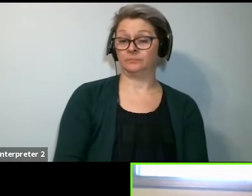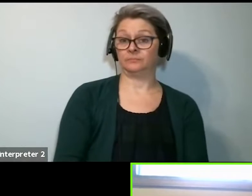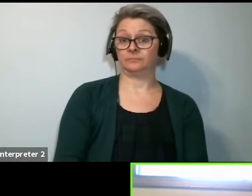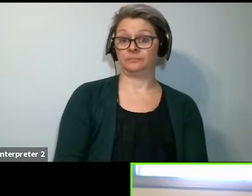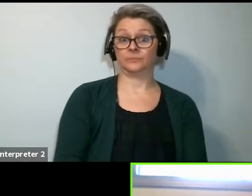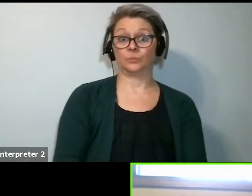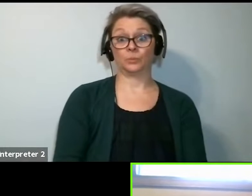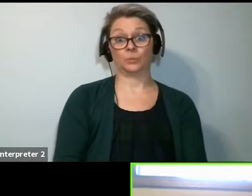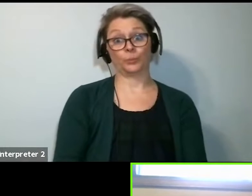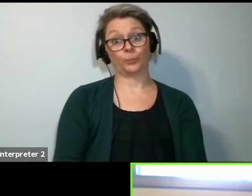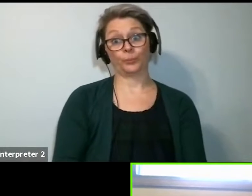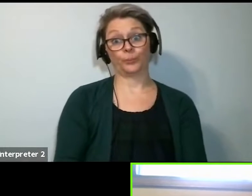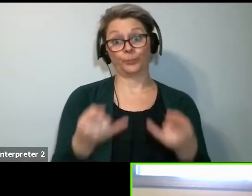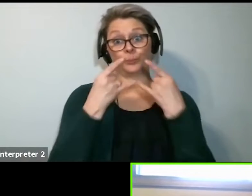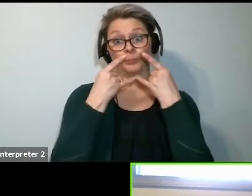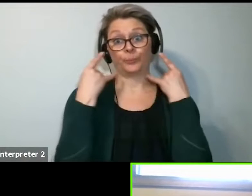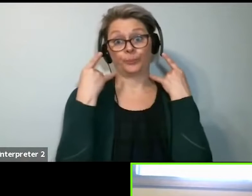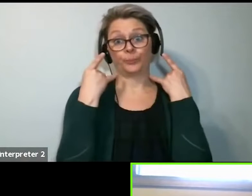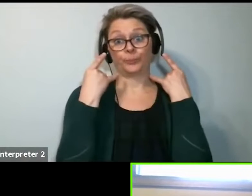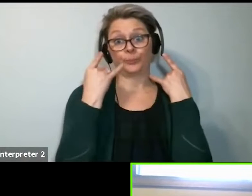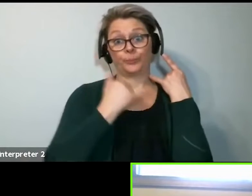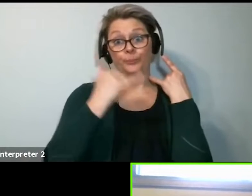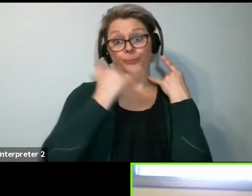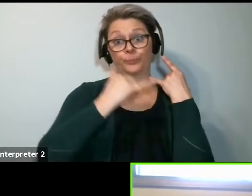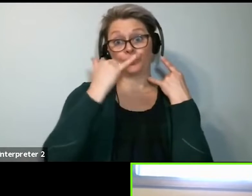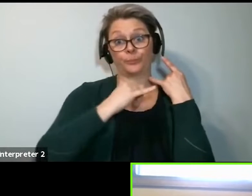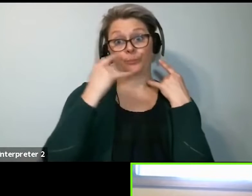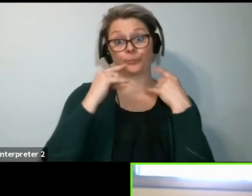So then I wore that mask for the rest of my hospital stay there.